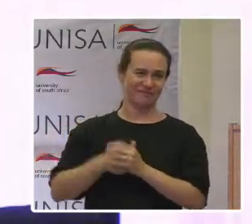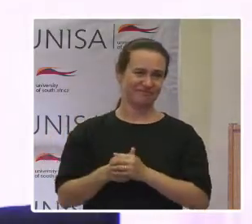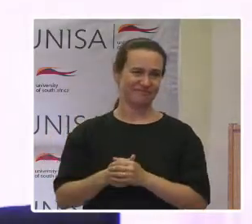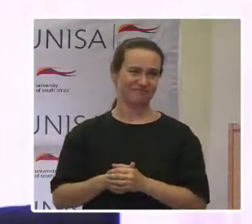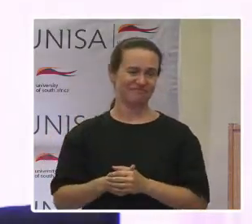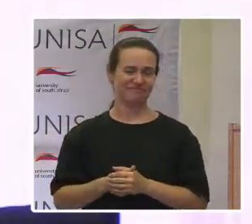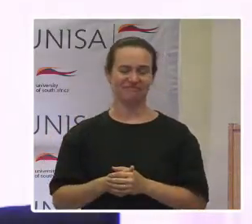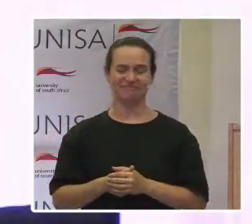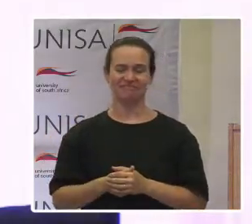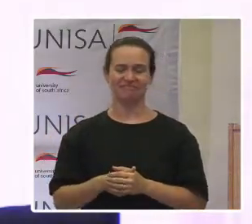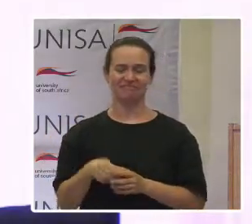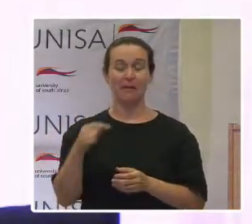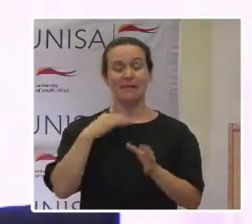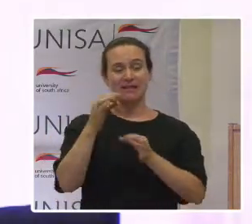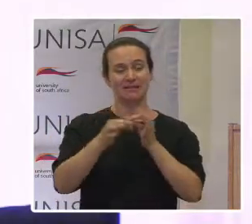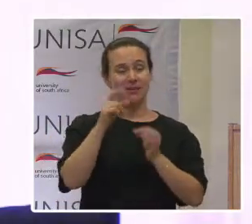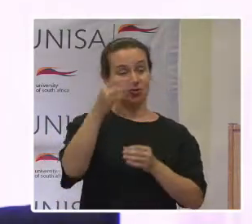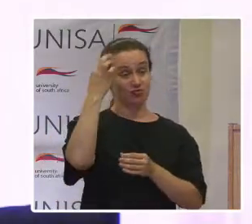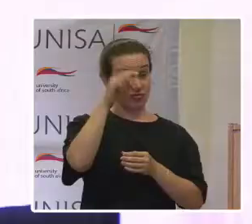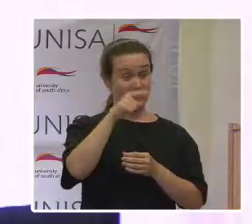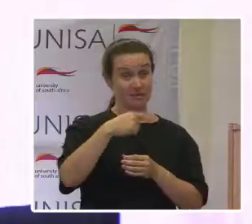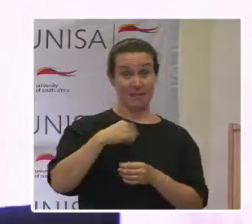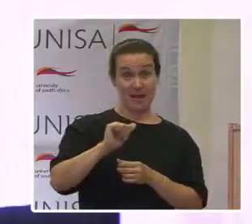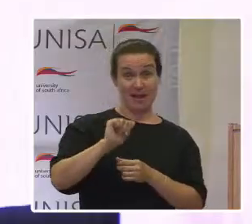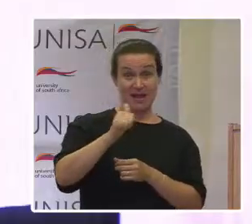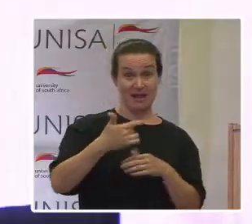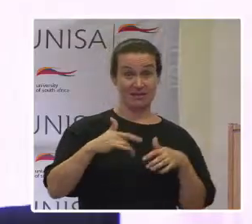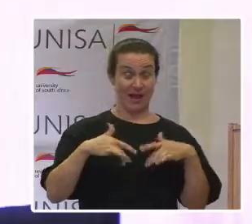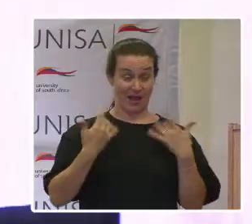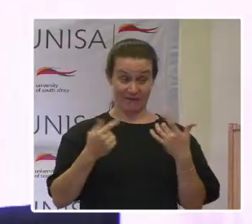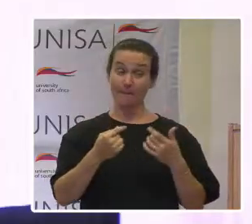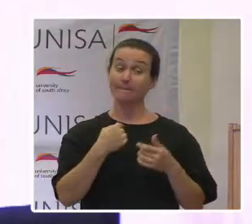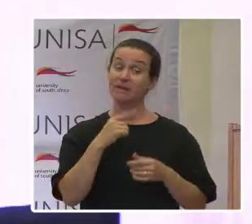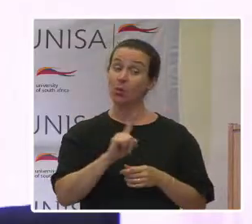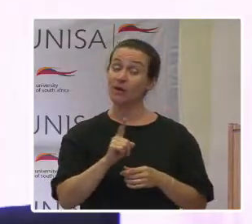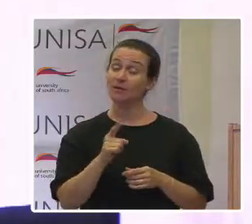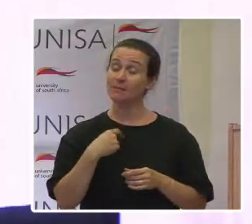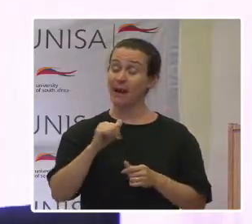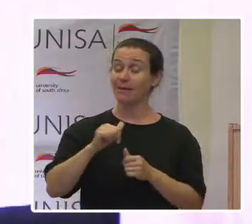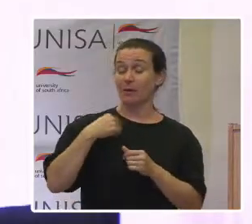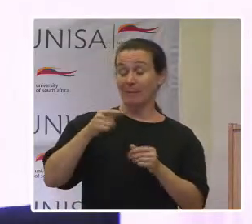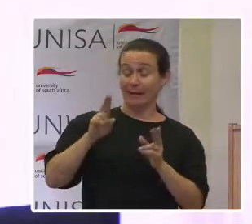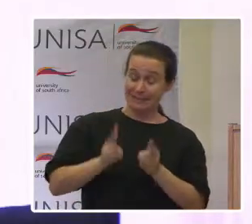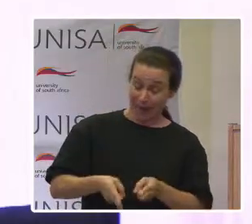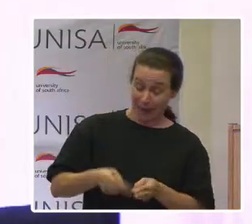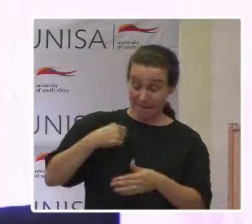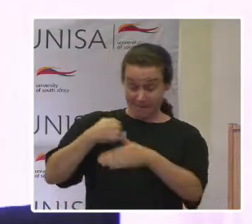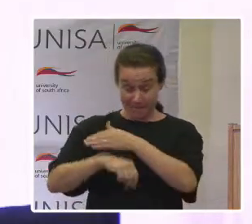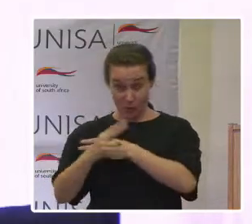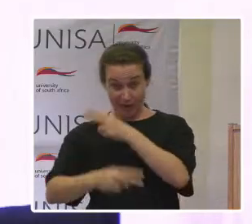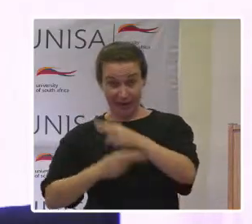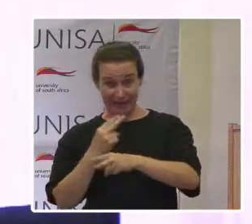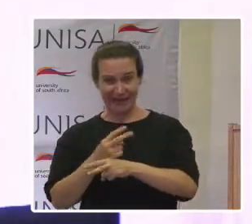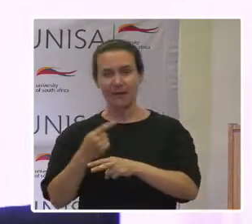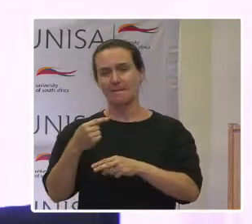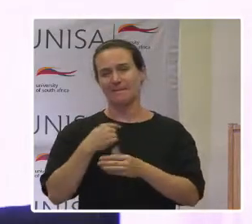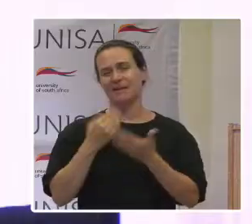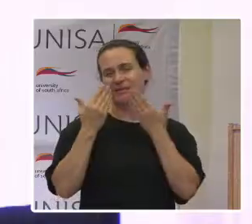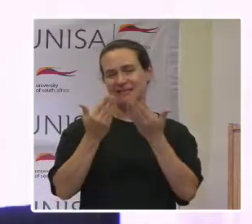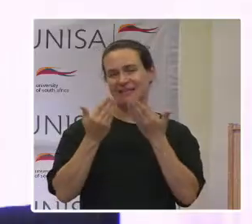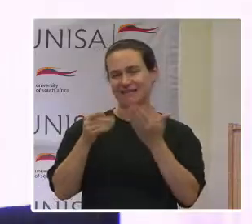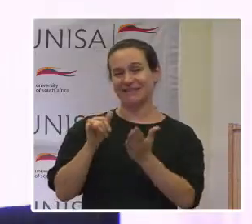I was telling Prof that in my next life, I am going to do aviation